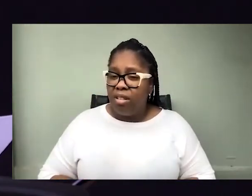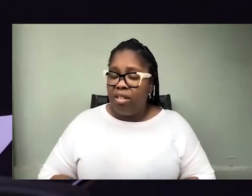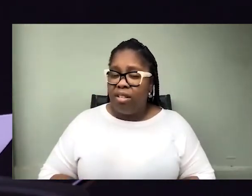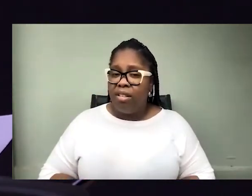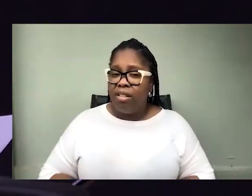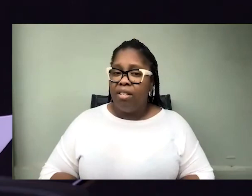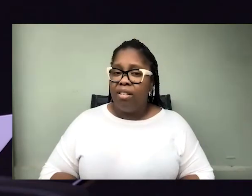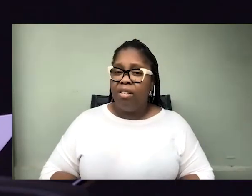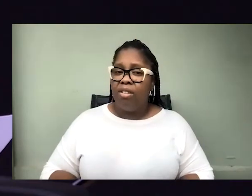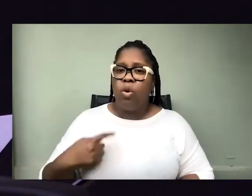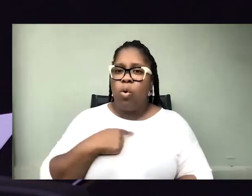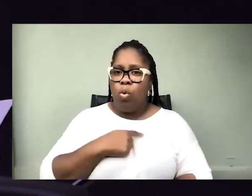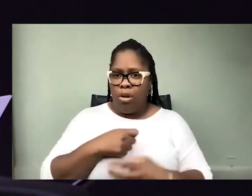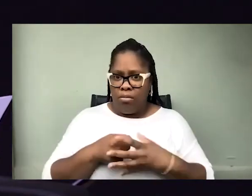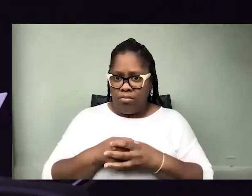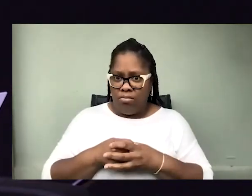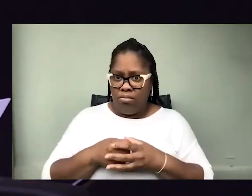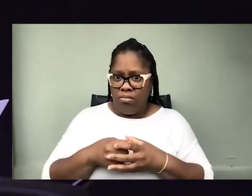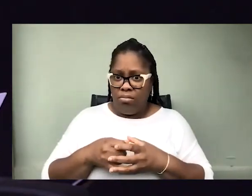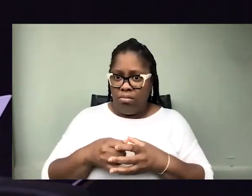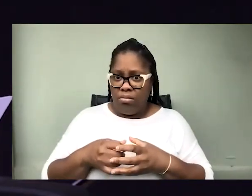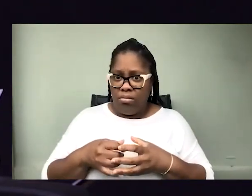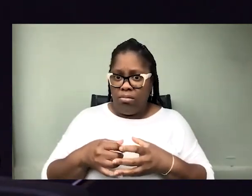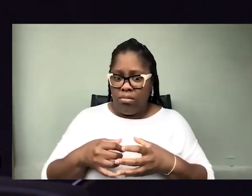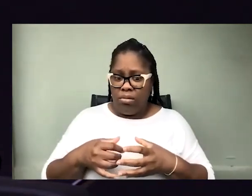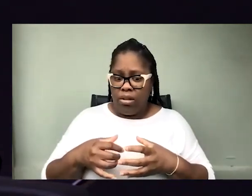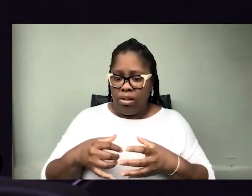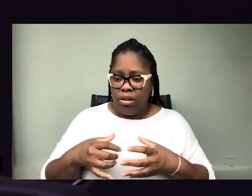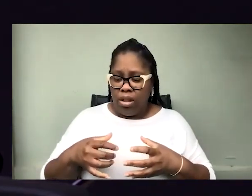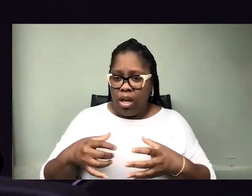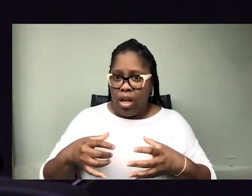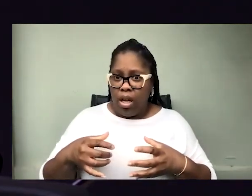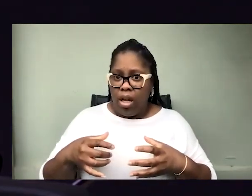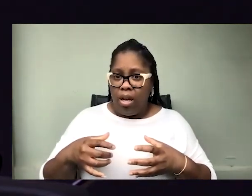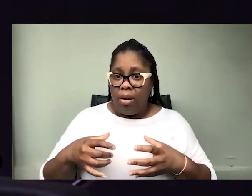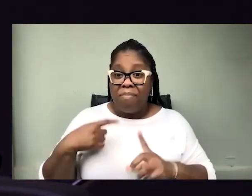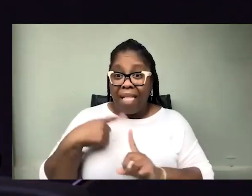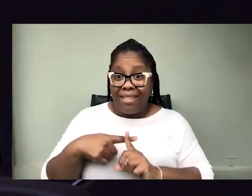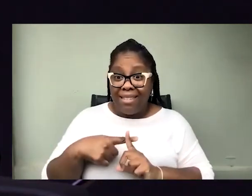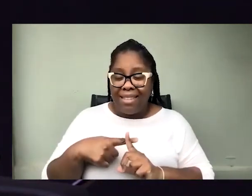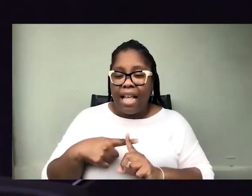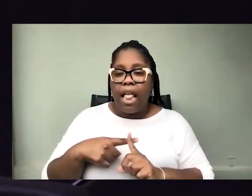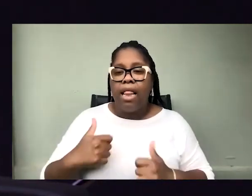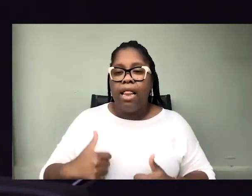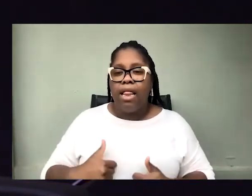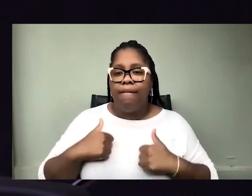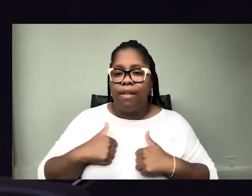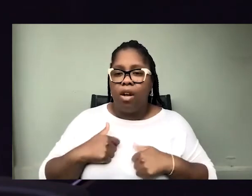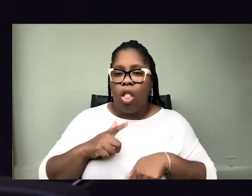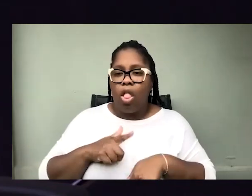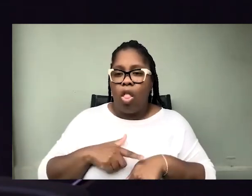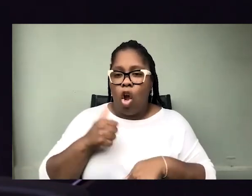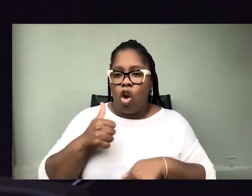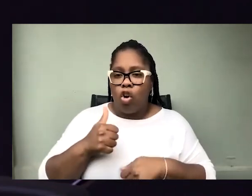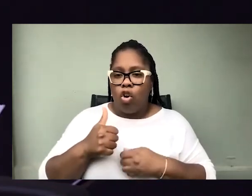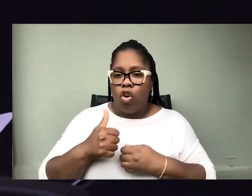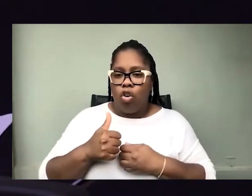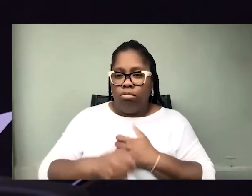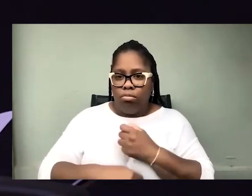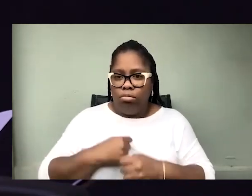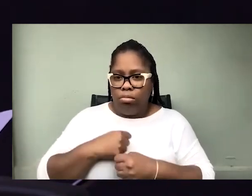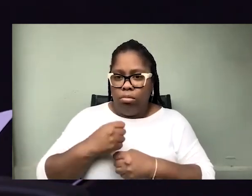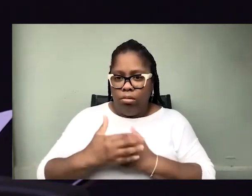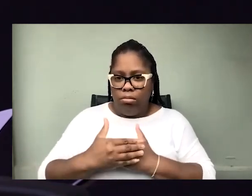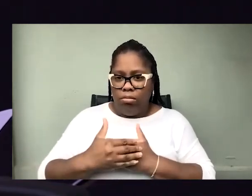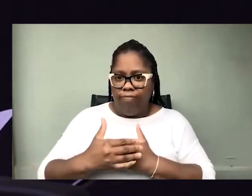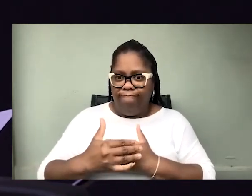we growing larger, but we're also living longer, and that means that we